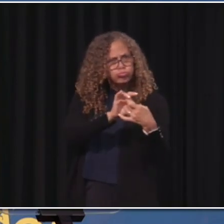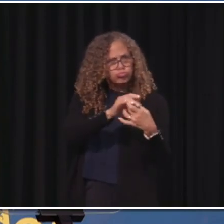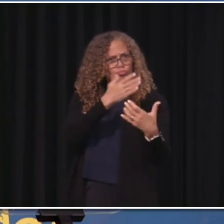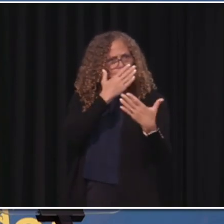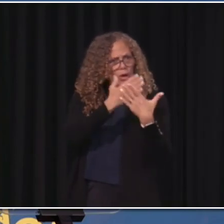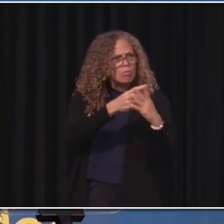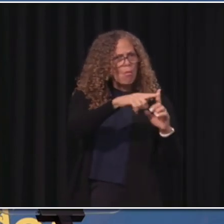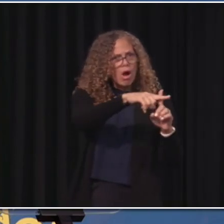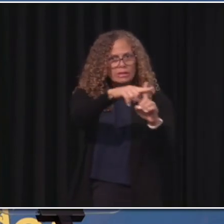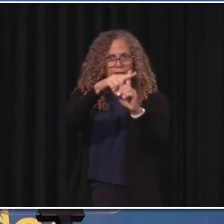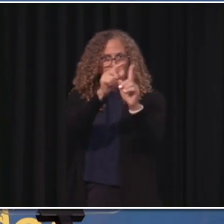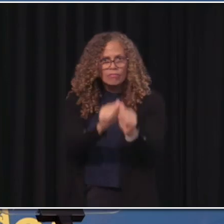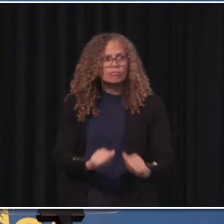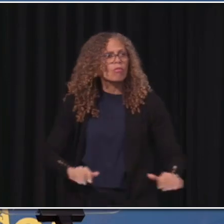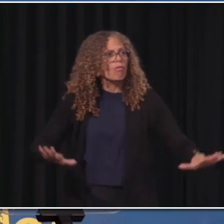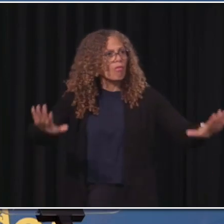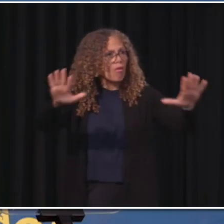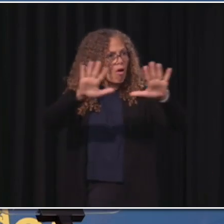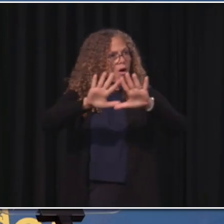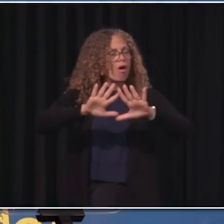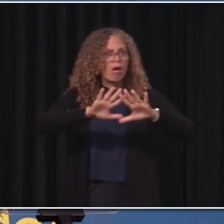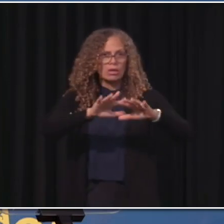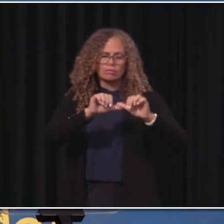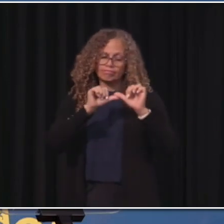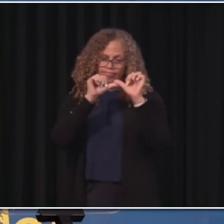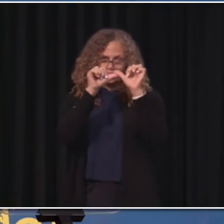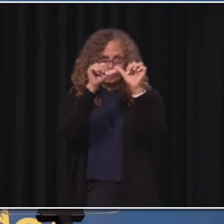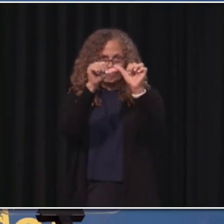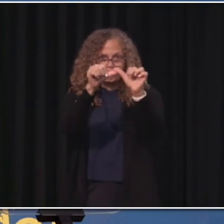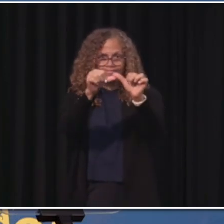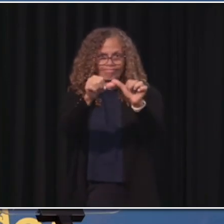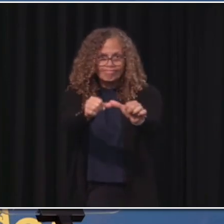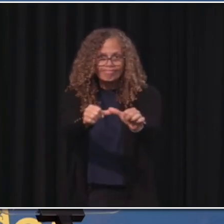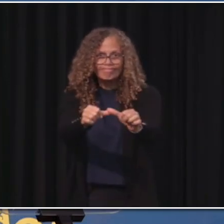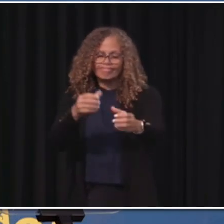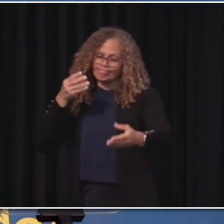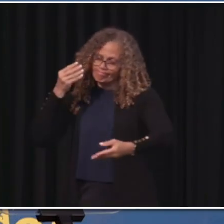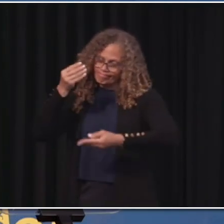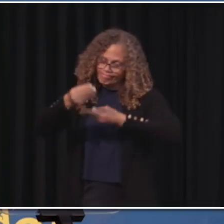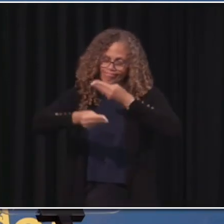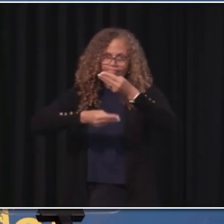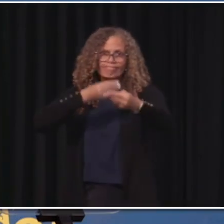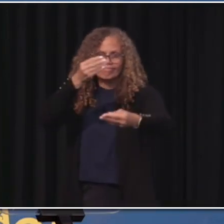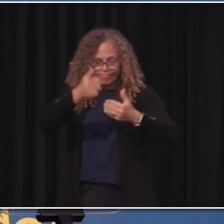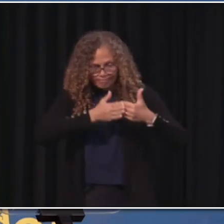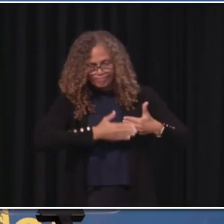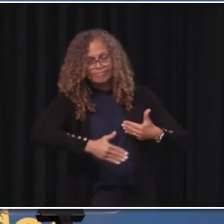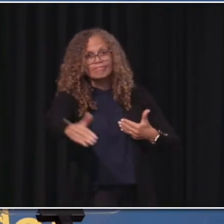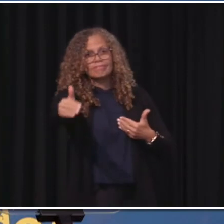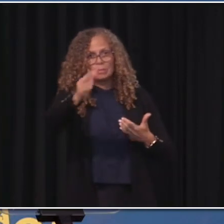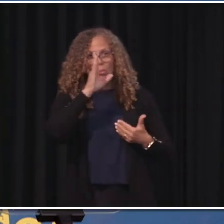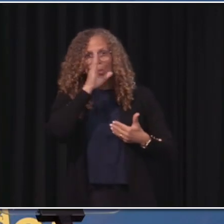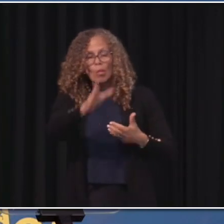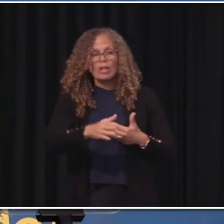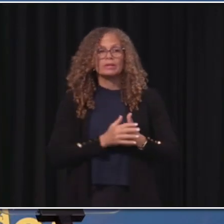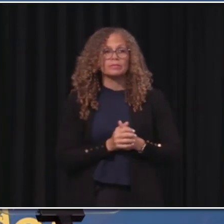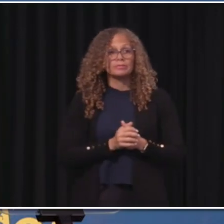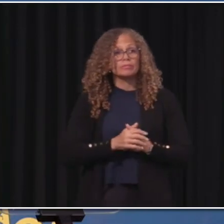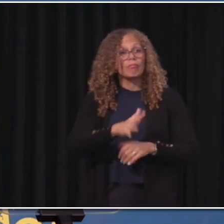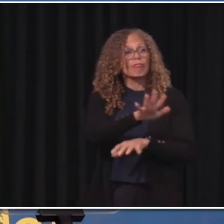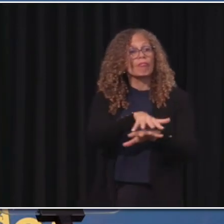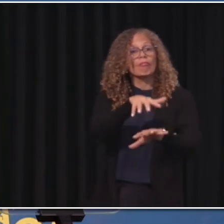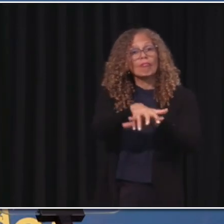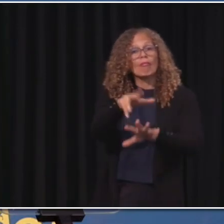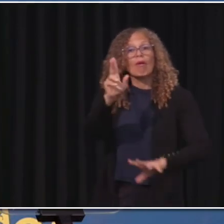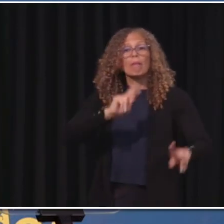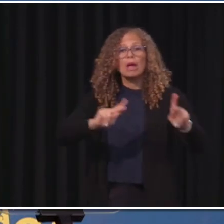will continue to sustain and define our people for the next 7 generations and beyond. The Kumeyaay people have